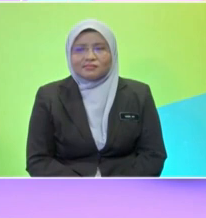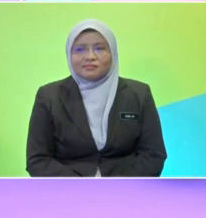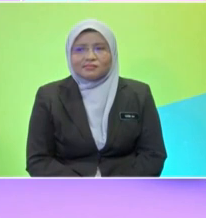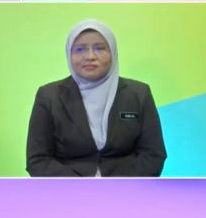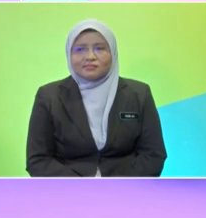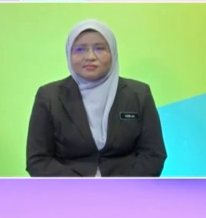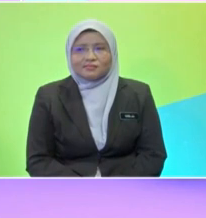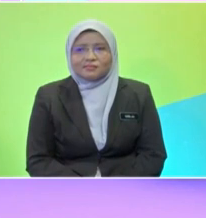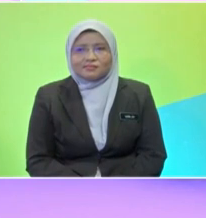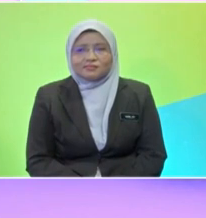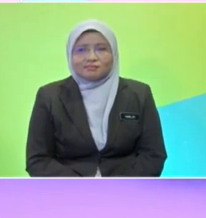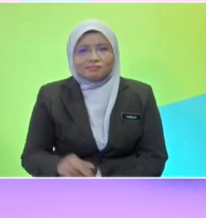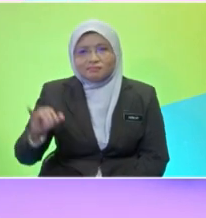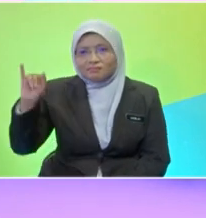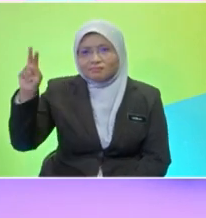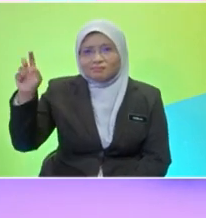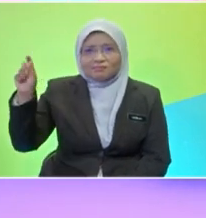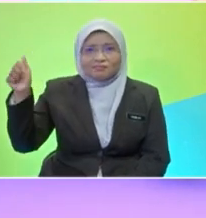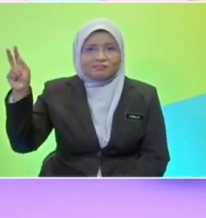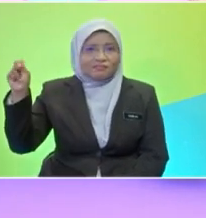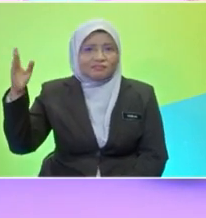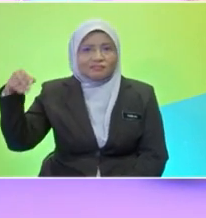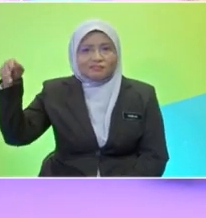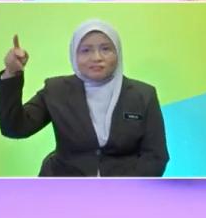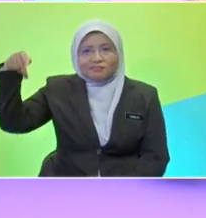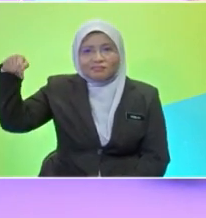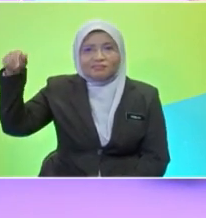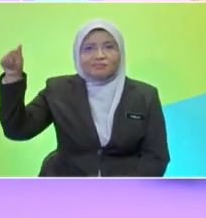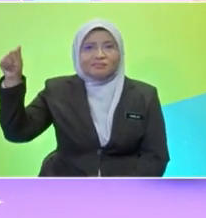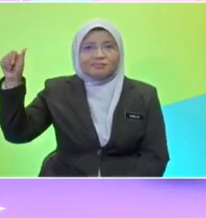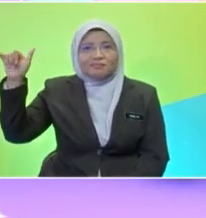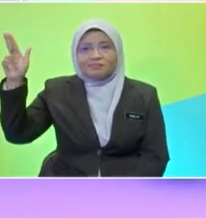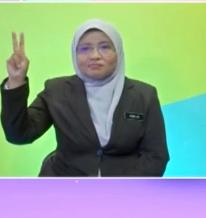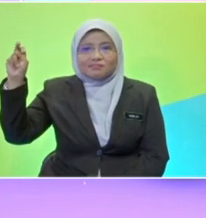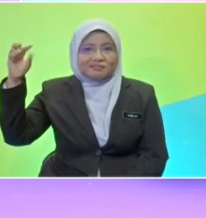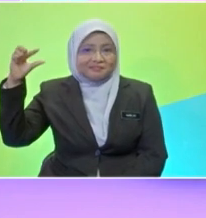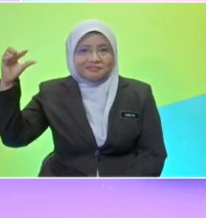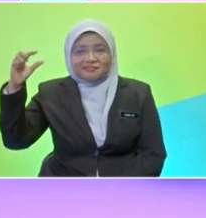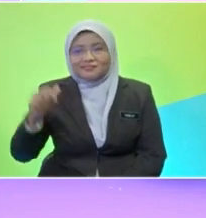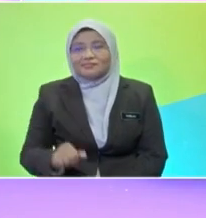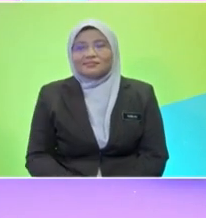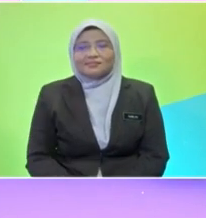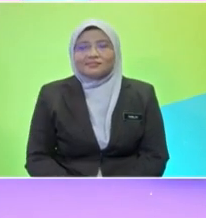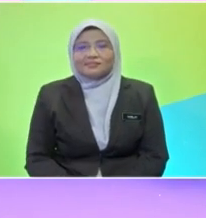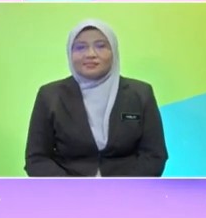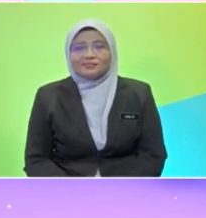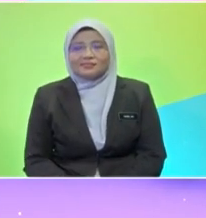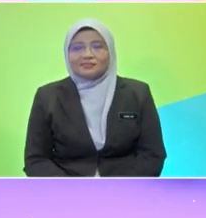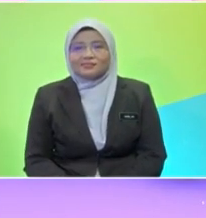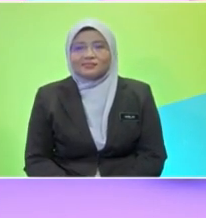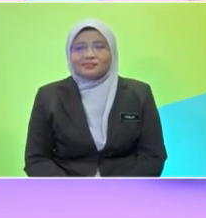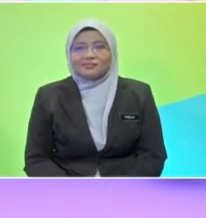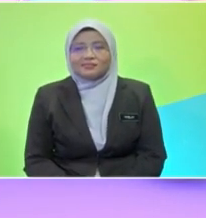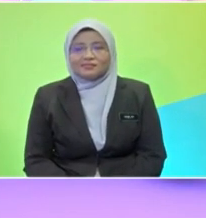Intan Payung from Nur Aniza Idris and Bunga. Intan Payung. Oh, ala Payung, na Payung,